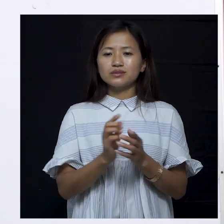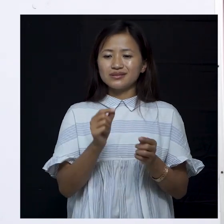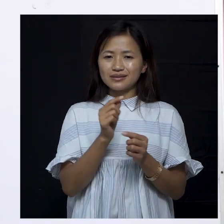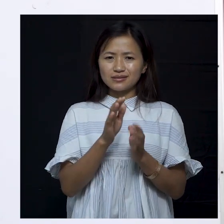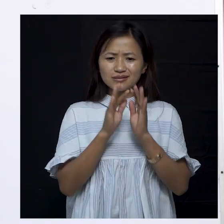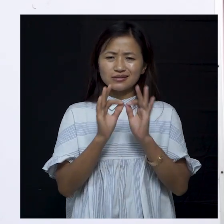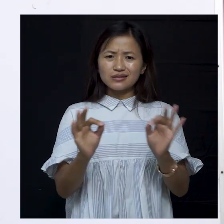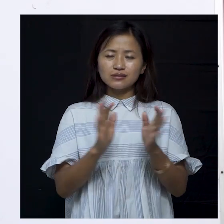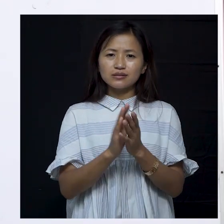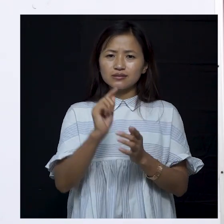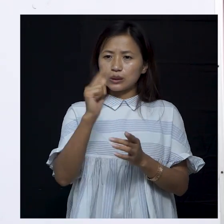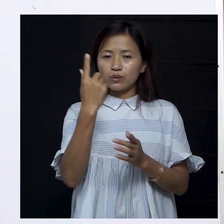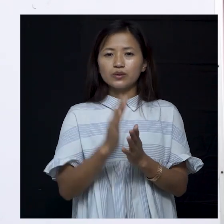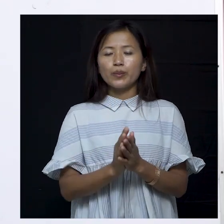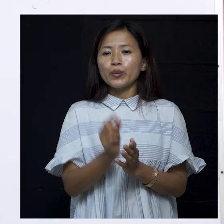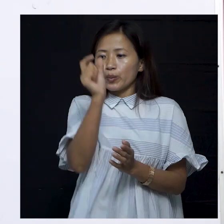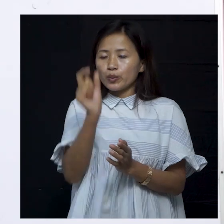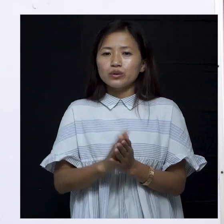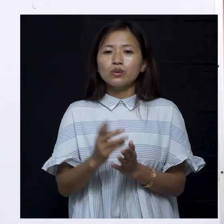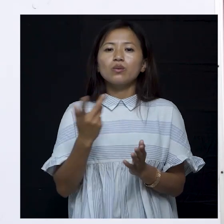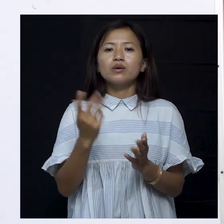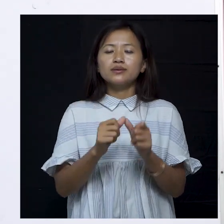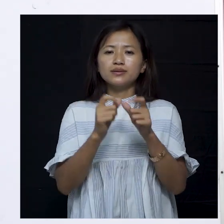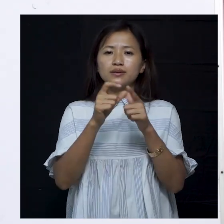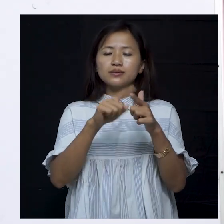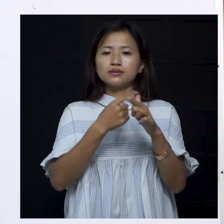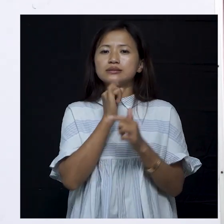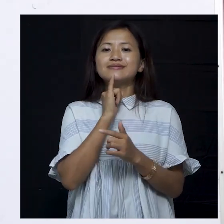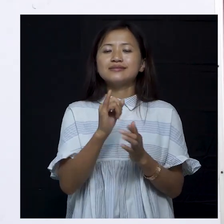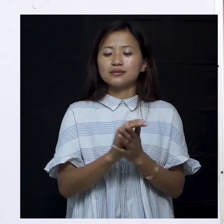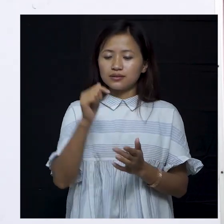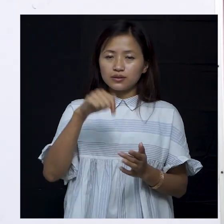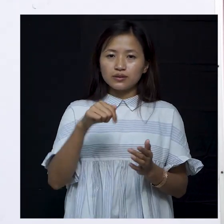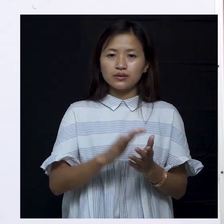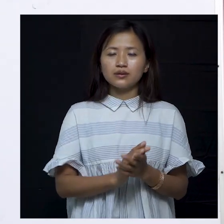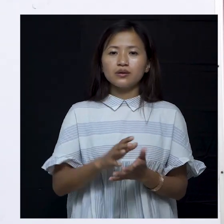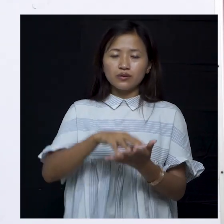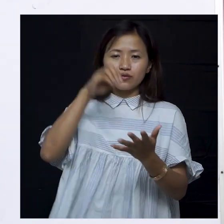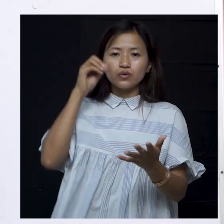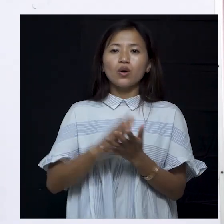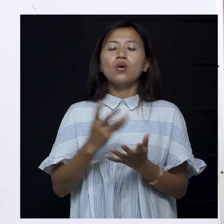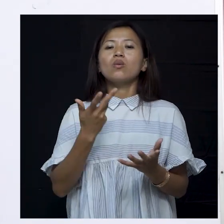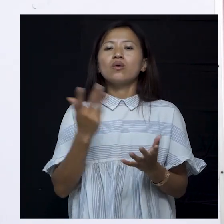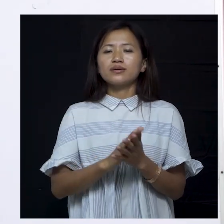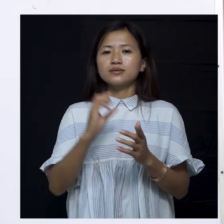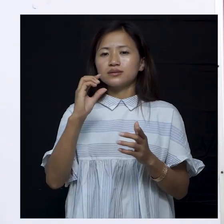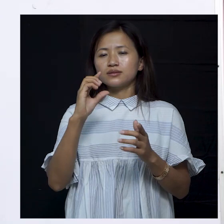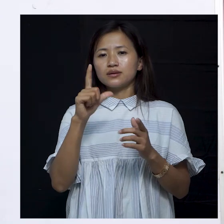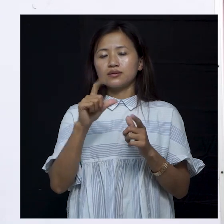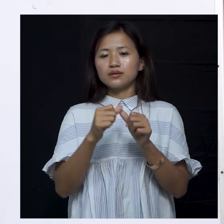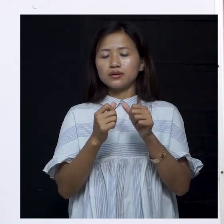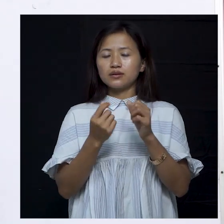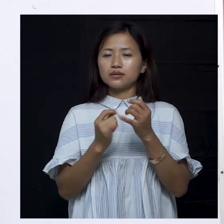single and simple words to know what an adjective is. But here, as we have learned what a clause is,